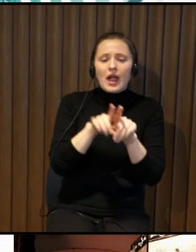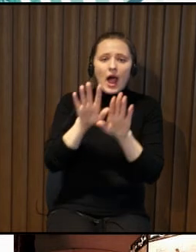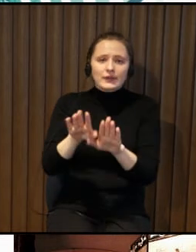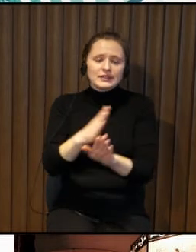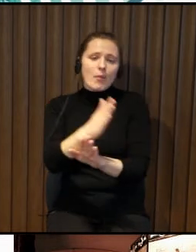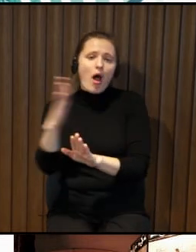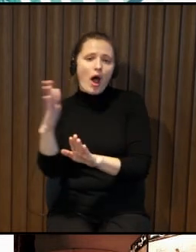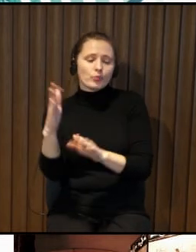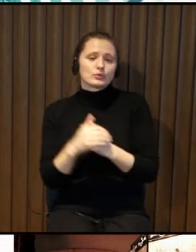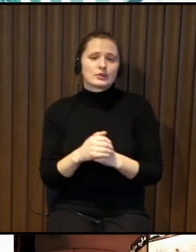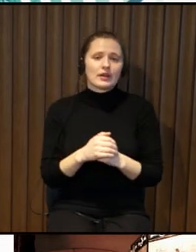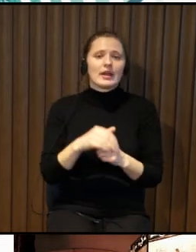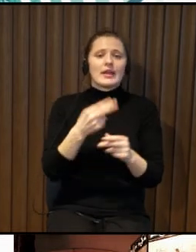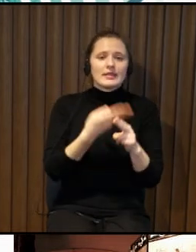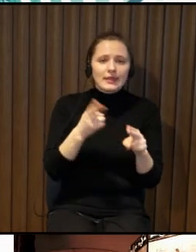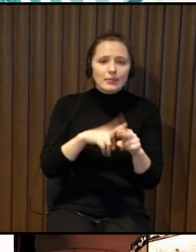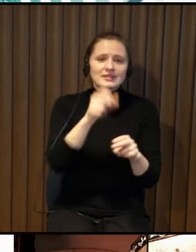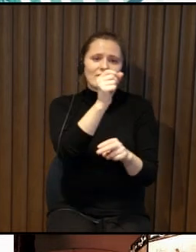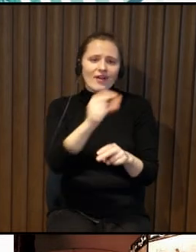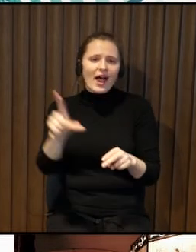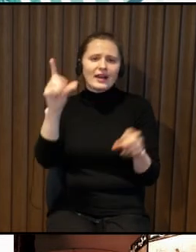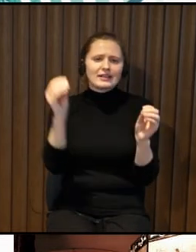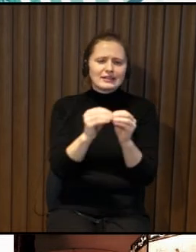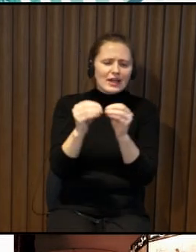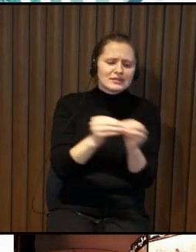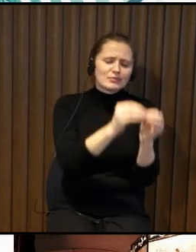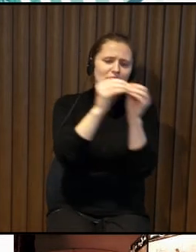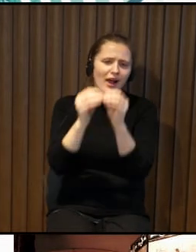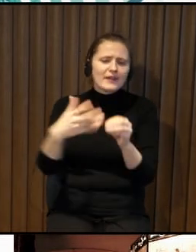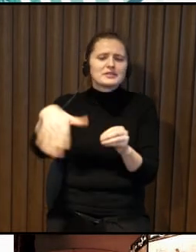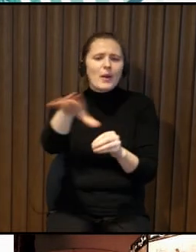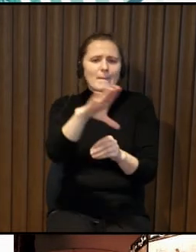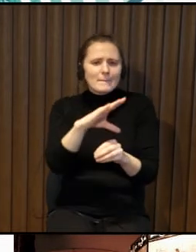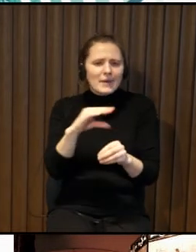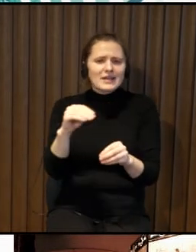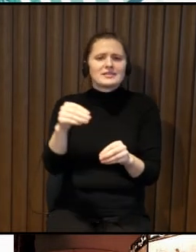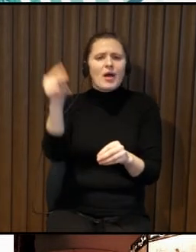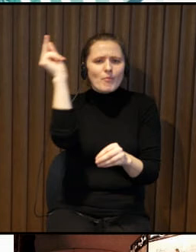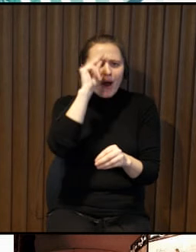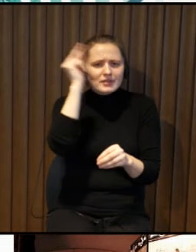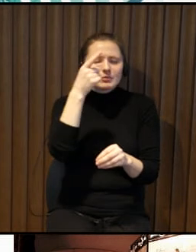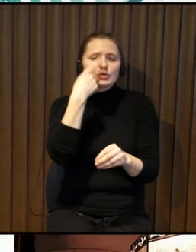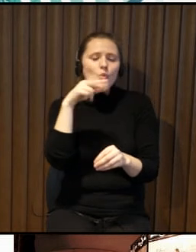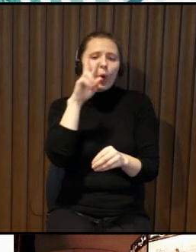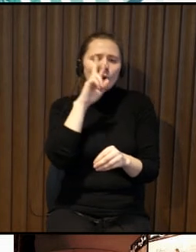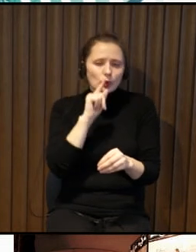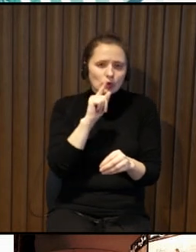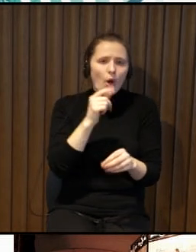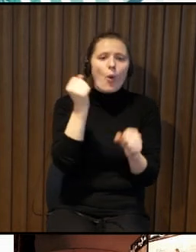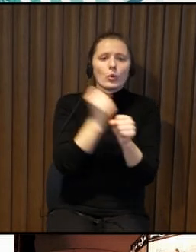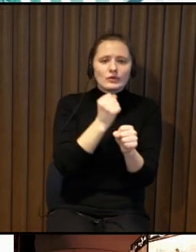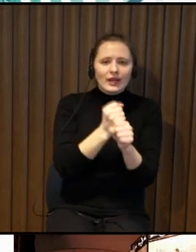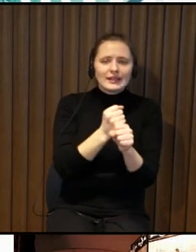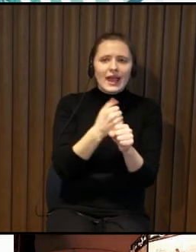addressing diverse needs, learning from mistakes and failures, I propose the 3 dimensions of inclusive design.